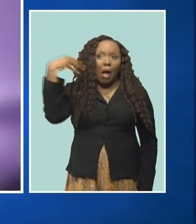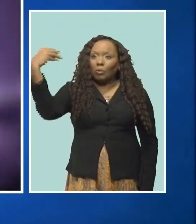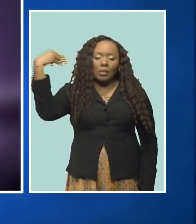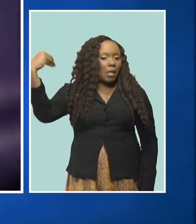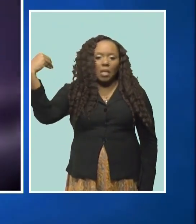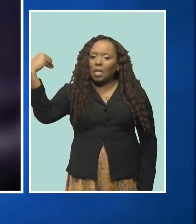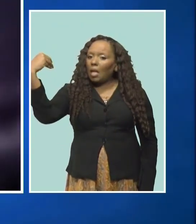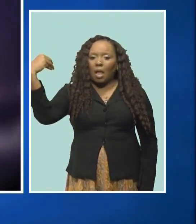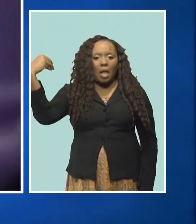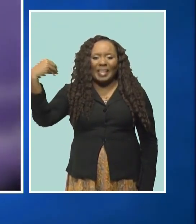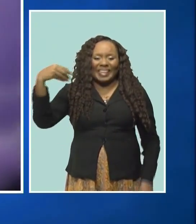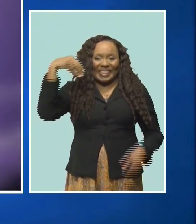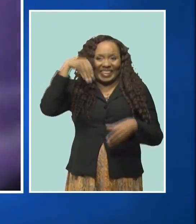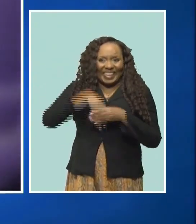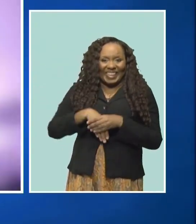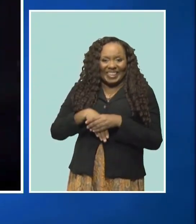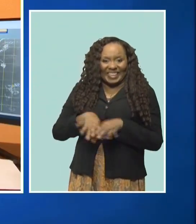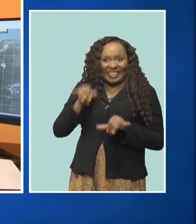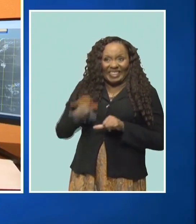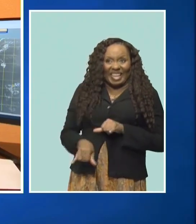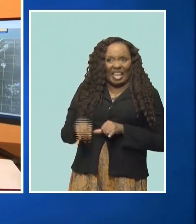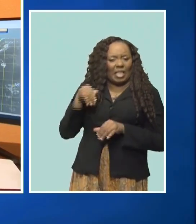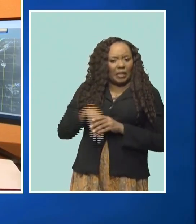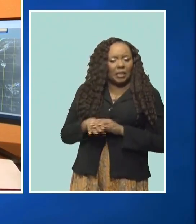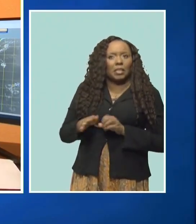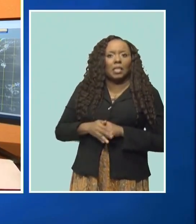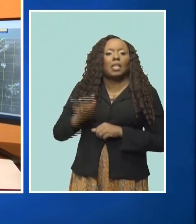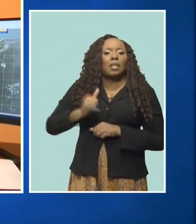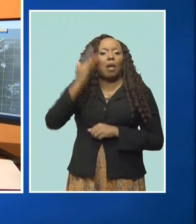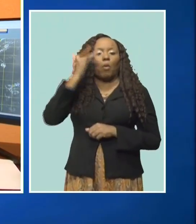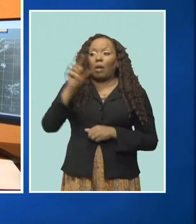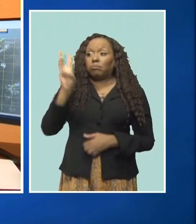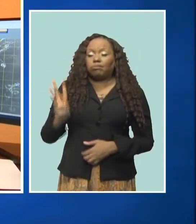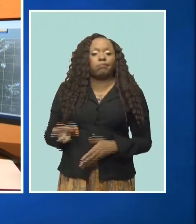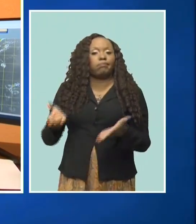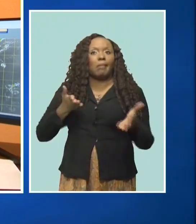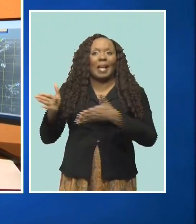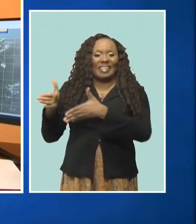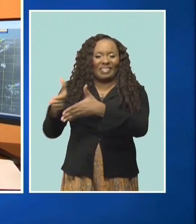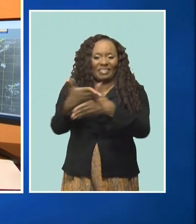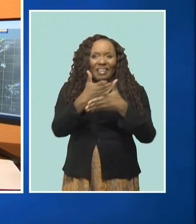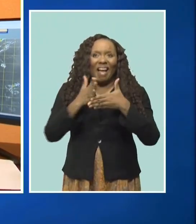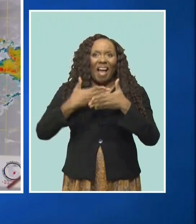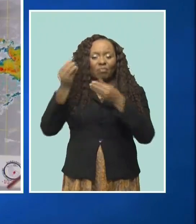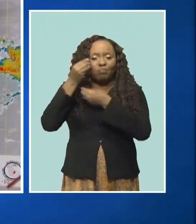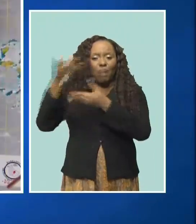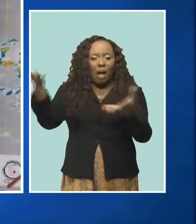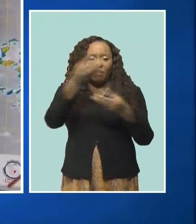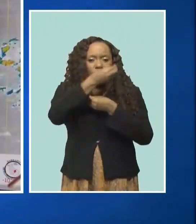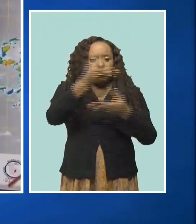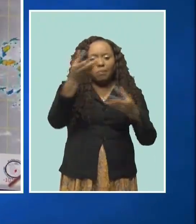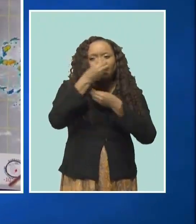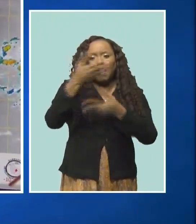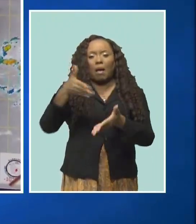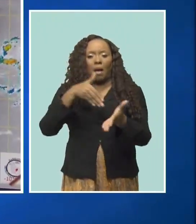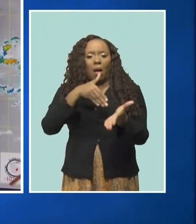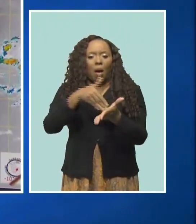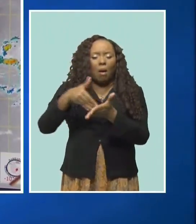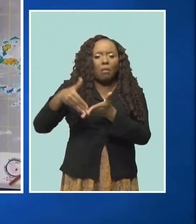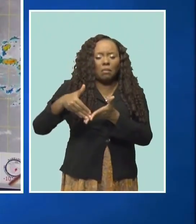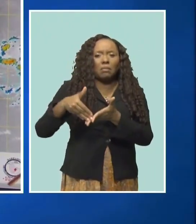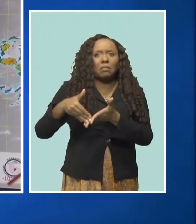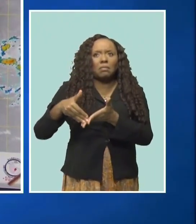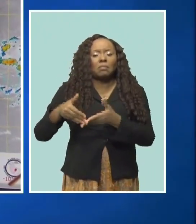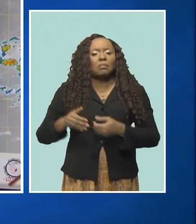that. She adds that's part of the reason why the Met Services has been sharing more information more frequently with the